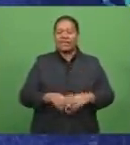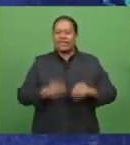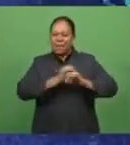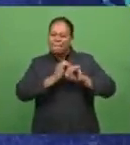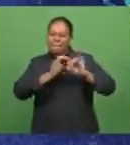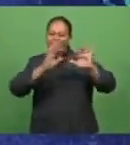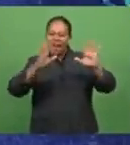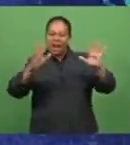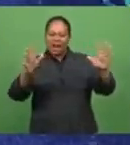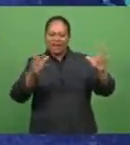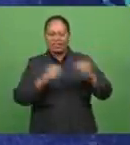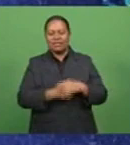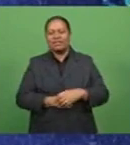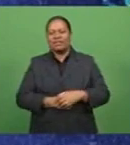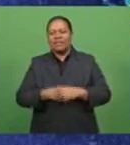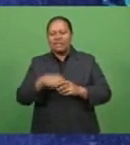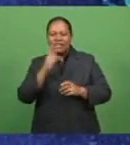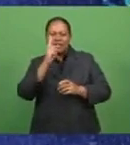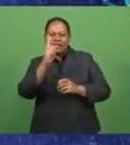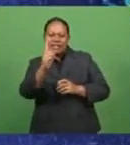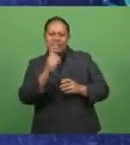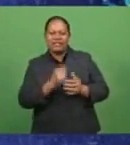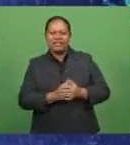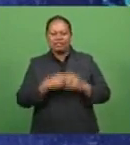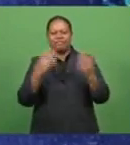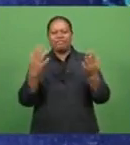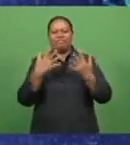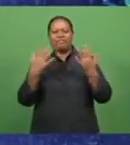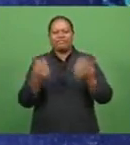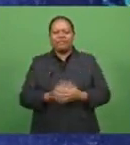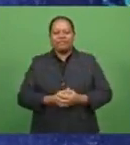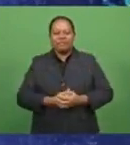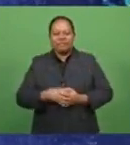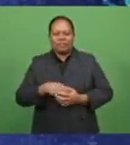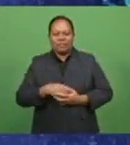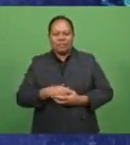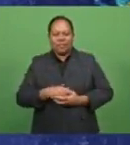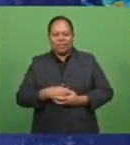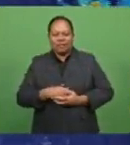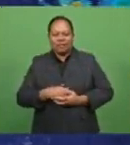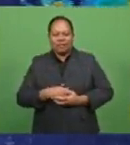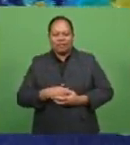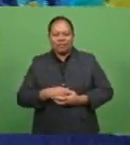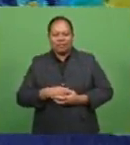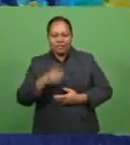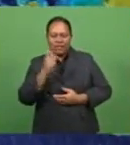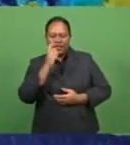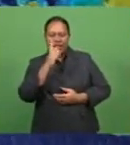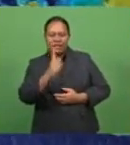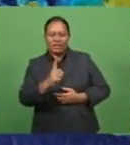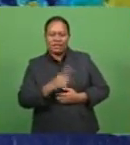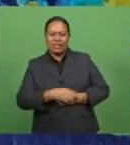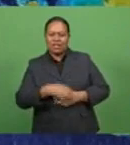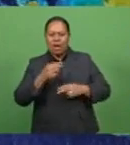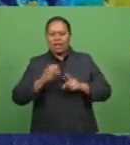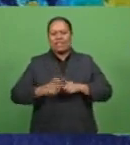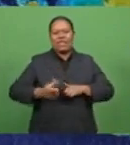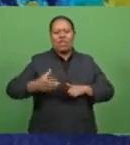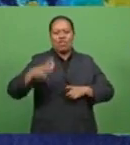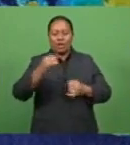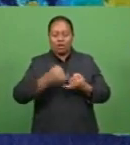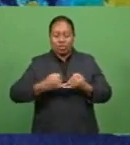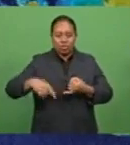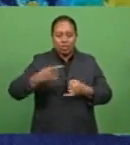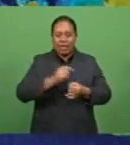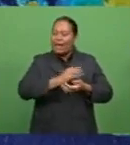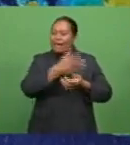this side of the country, little humid but full of great vibes. Eastwards from Pak Harbor to Suva, clear